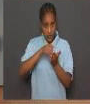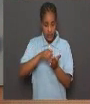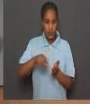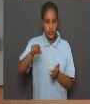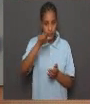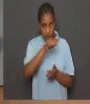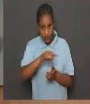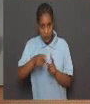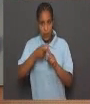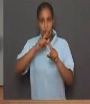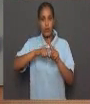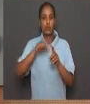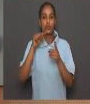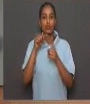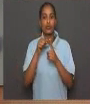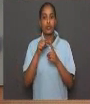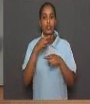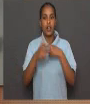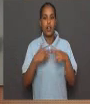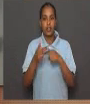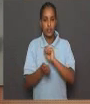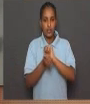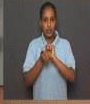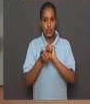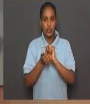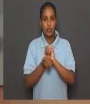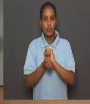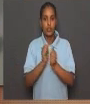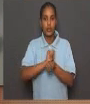and pumped back into the reaction chamber.